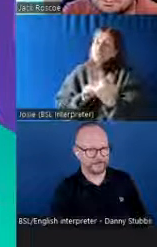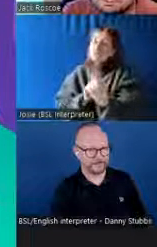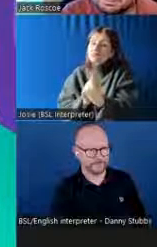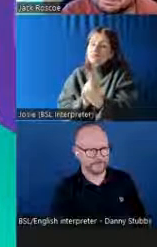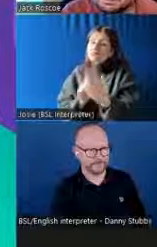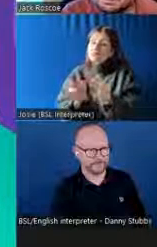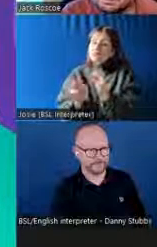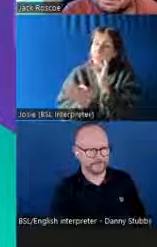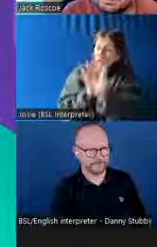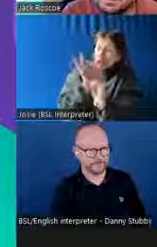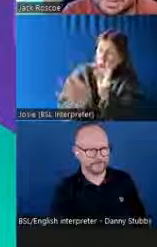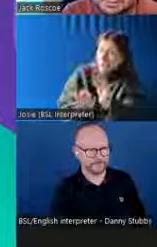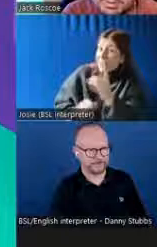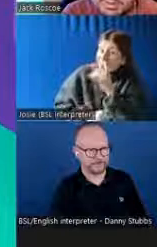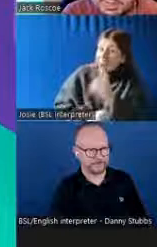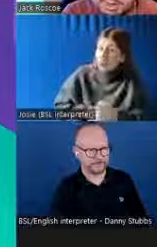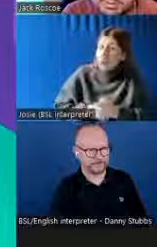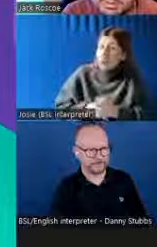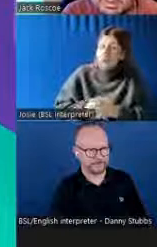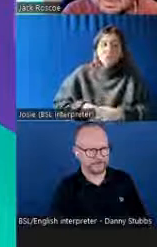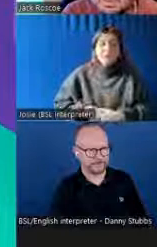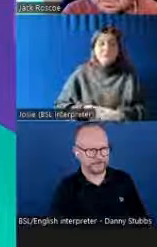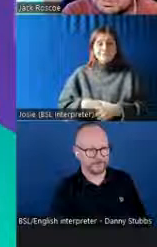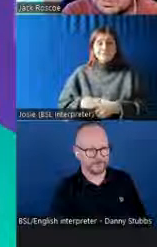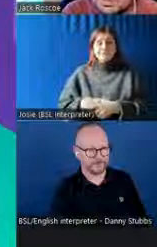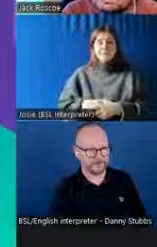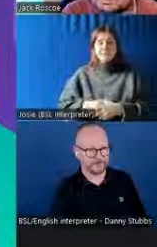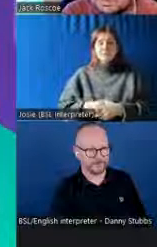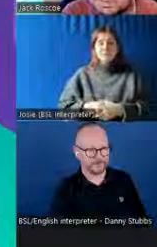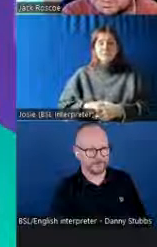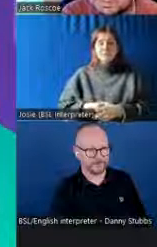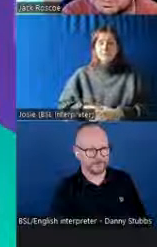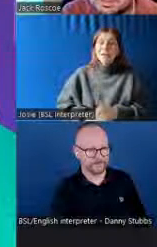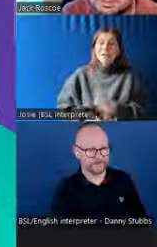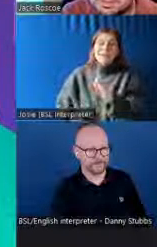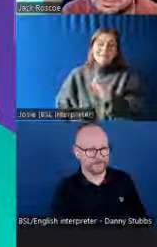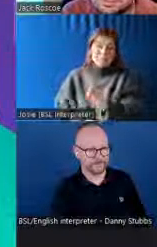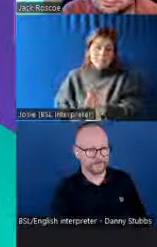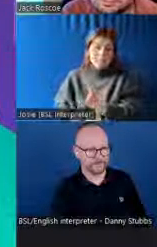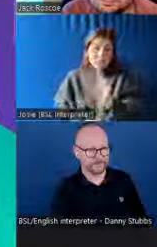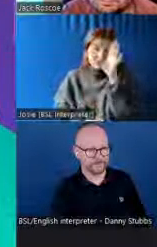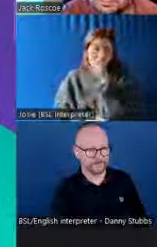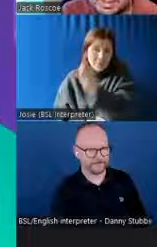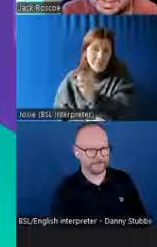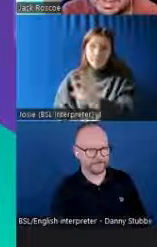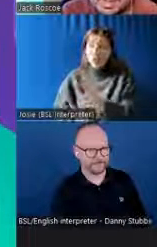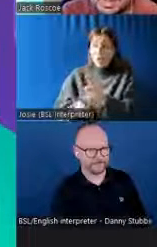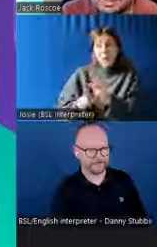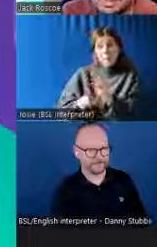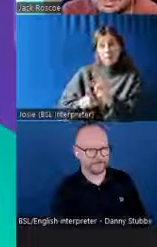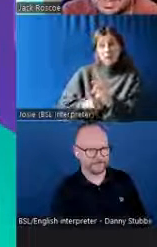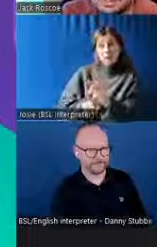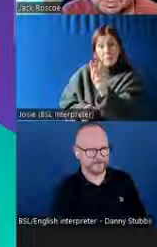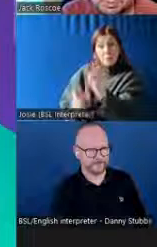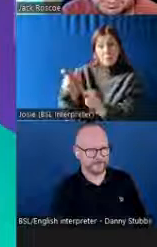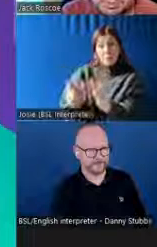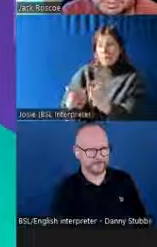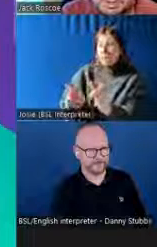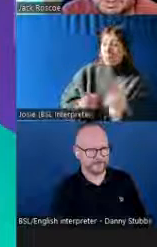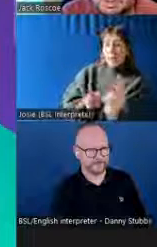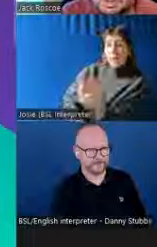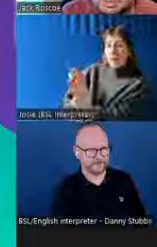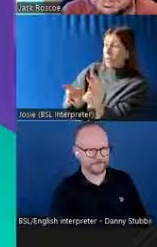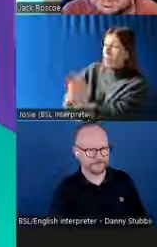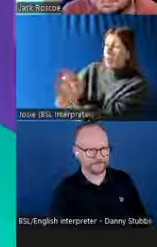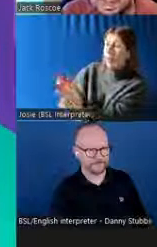up to them. However, there's no guarantee that someone you observe would also agree to be surveyed. You can capture all of